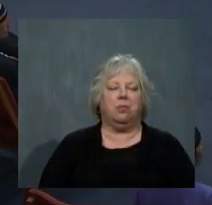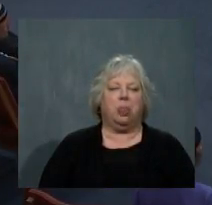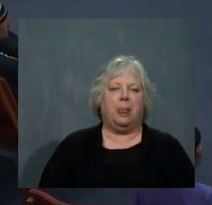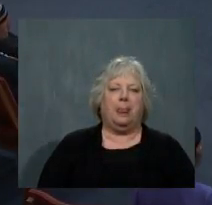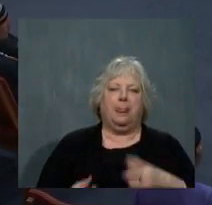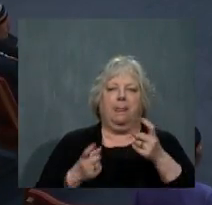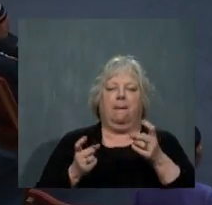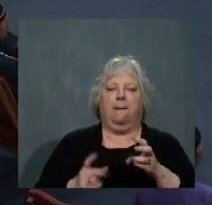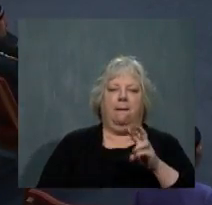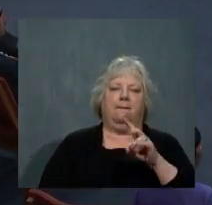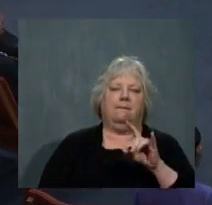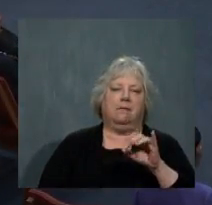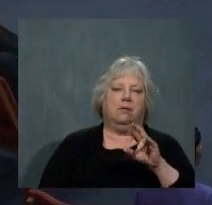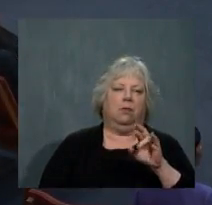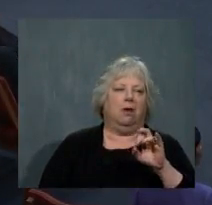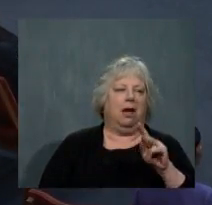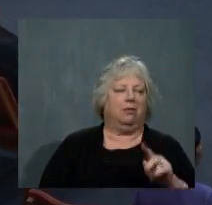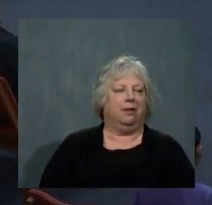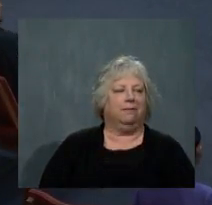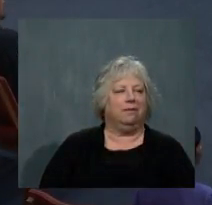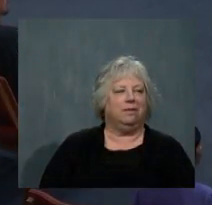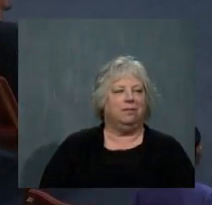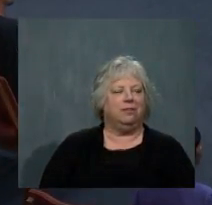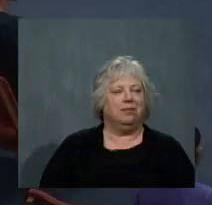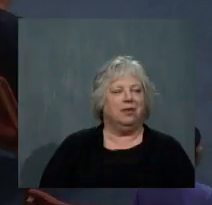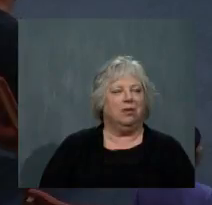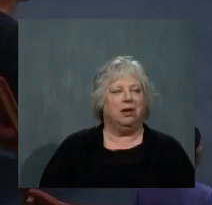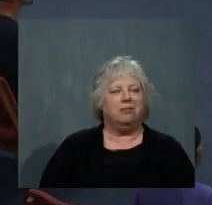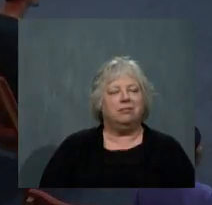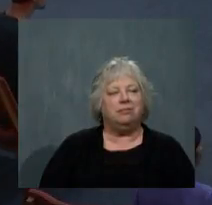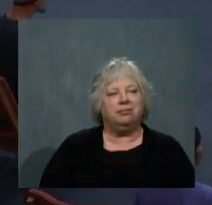Thank you. Lance, you're small anyways.